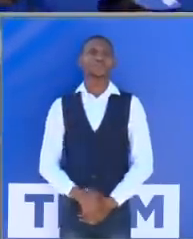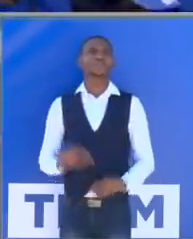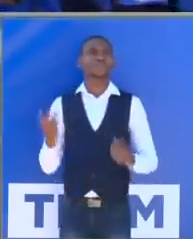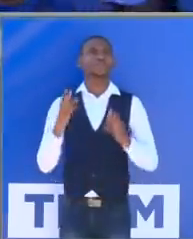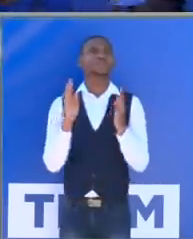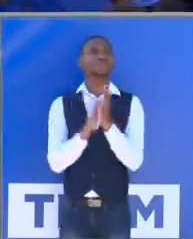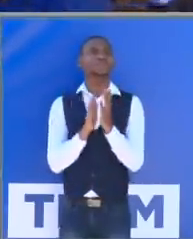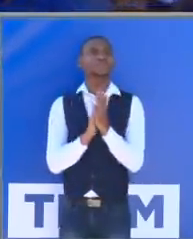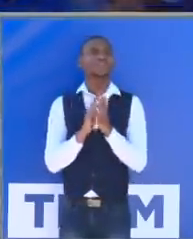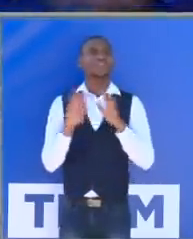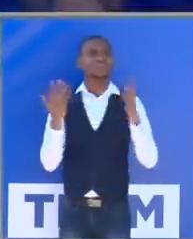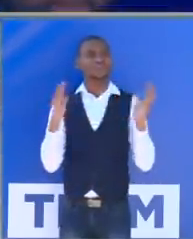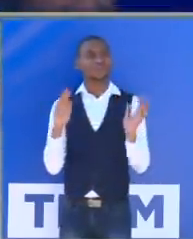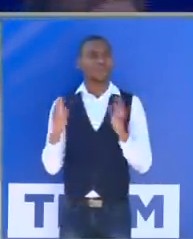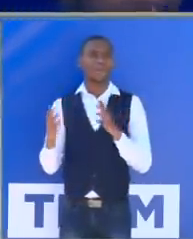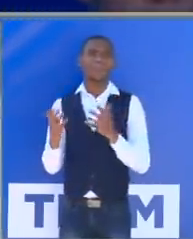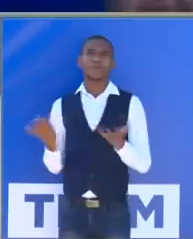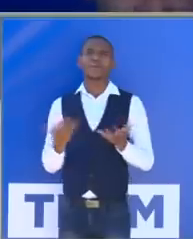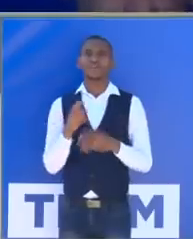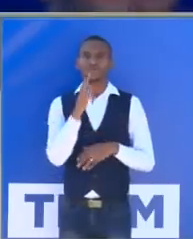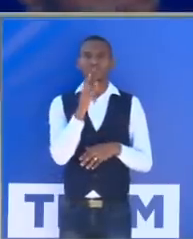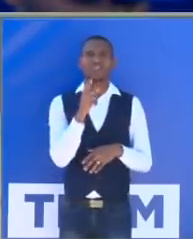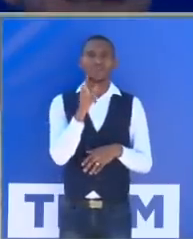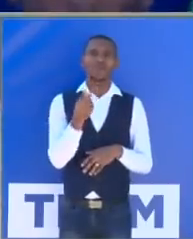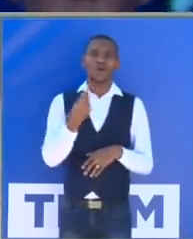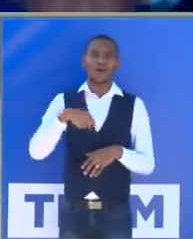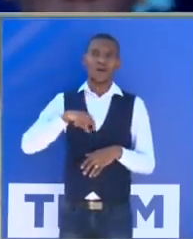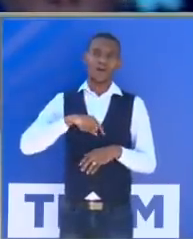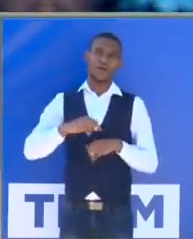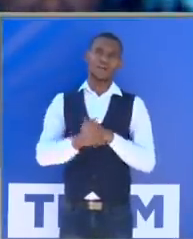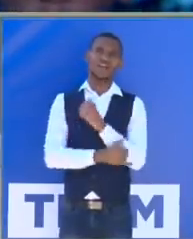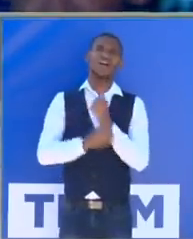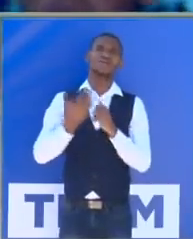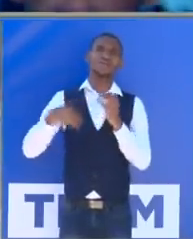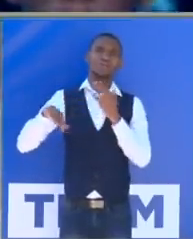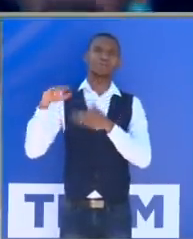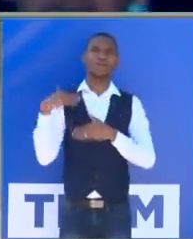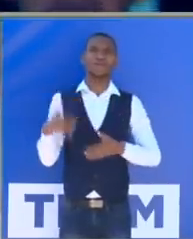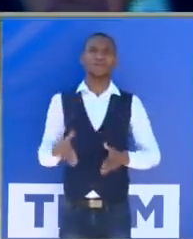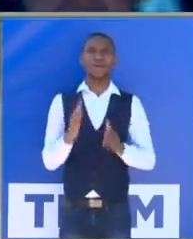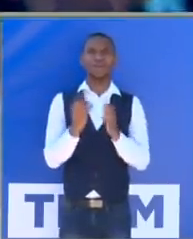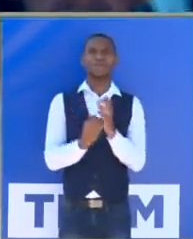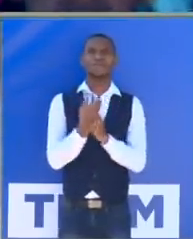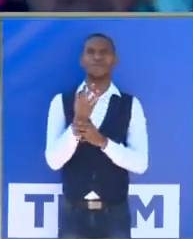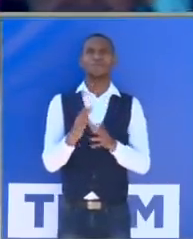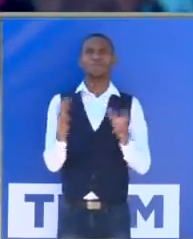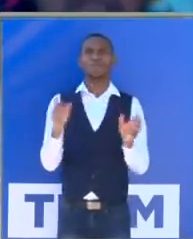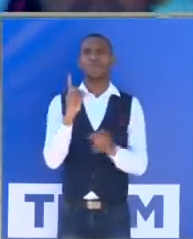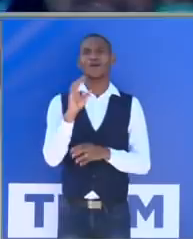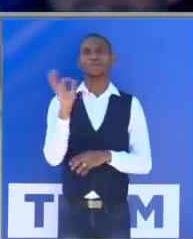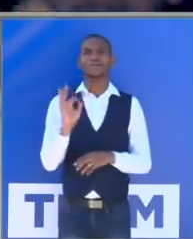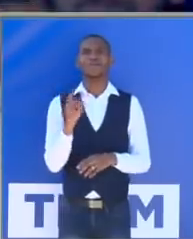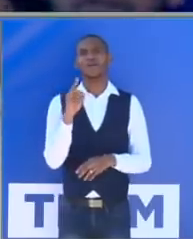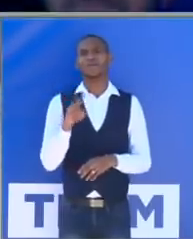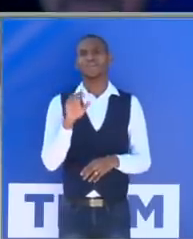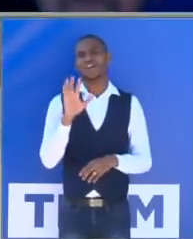I'm here to say to you, we will put our country back onto a path of growth. Not 1% or